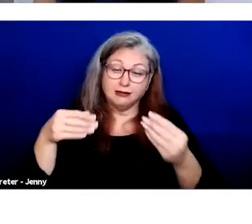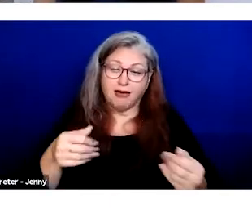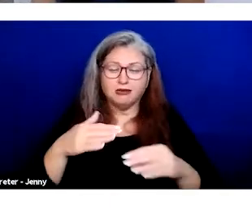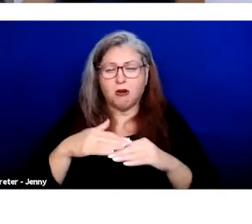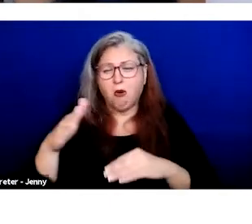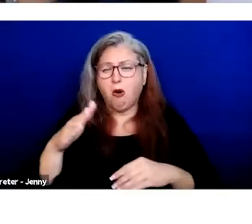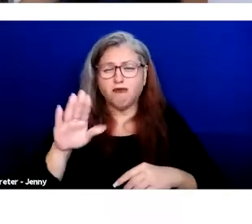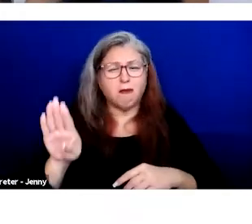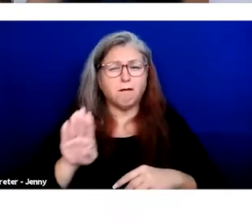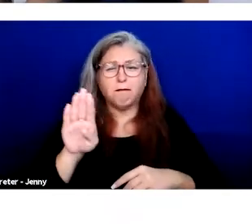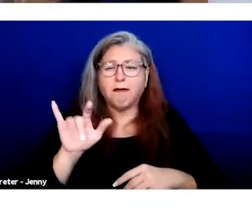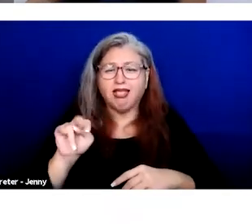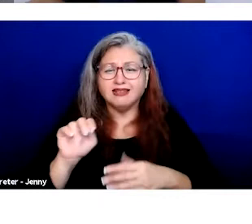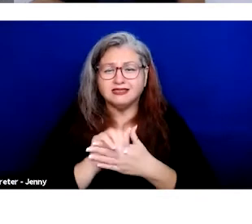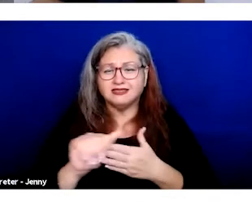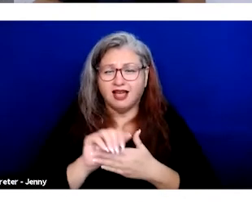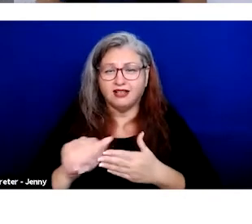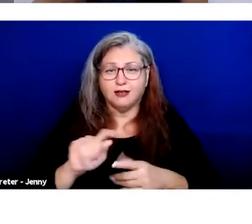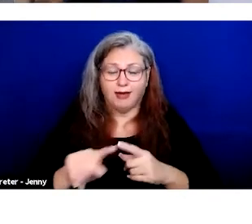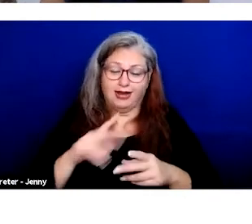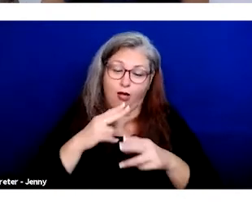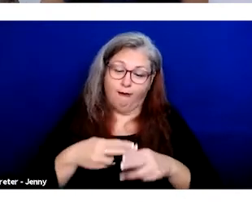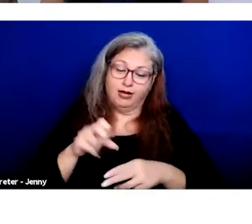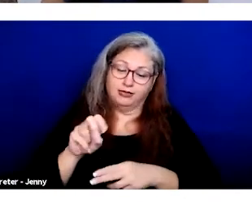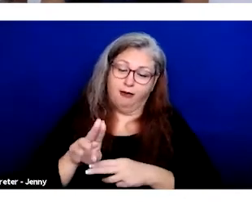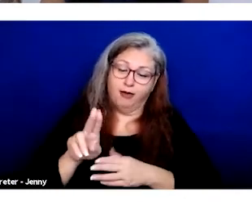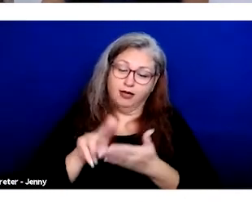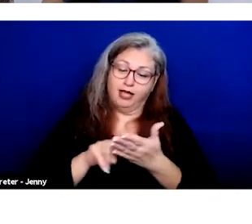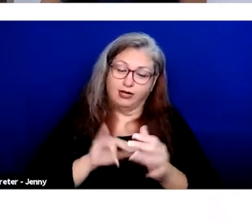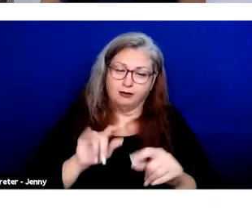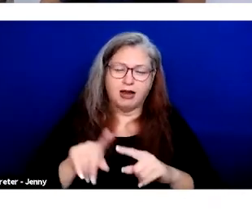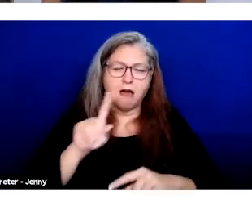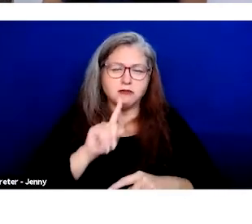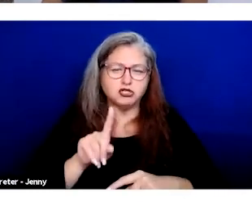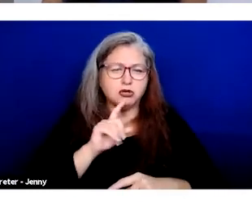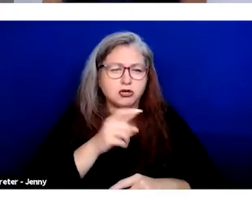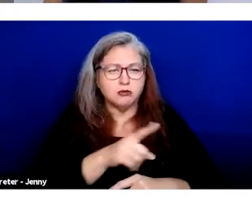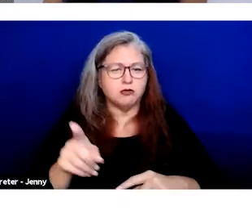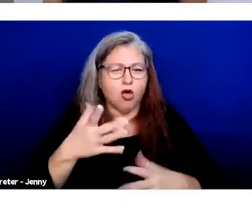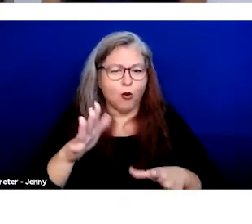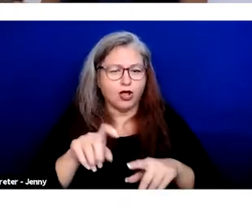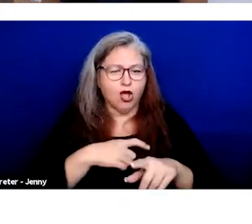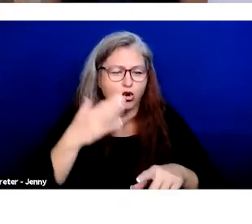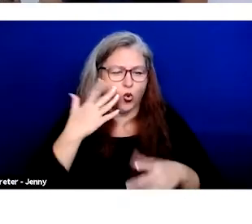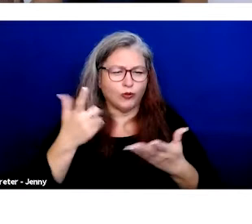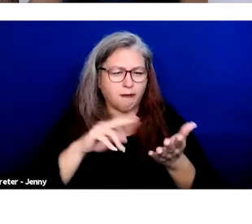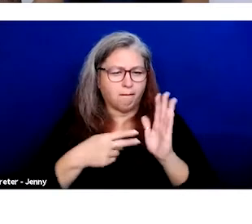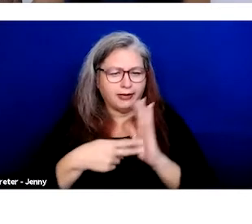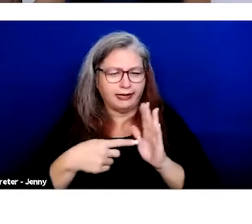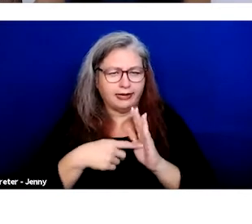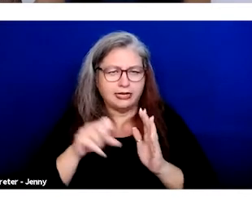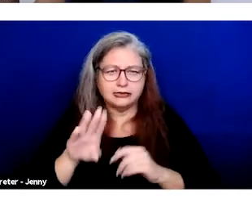of dollars. Now, I just mentioned the subcontracting system. I assume that many people on this call know what that is. And